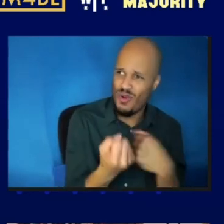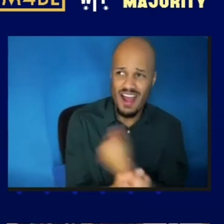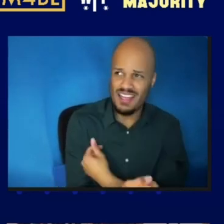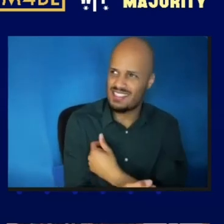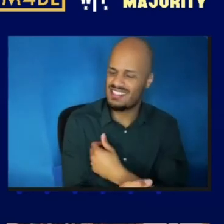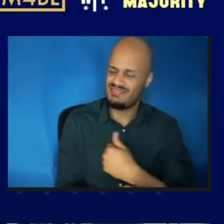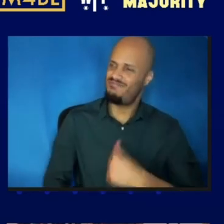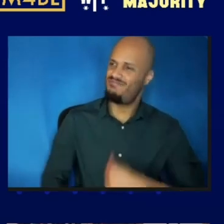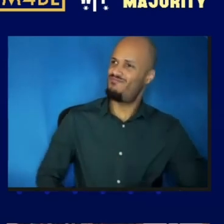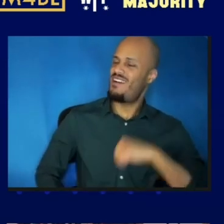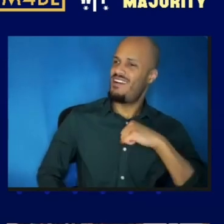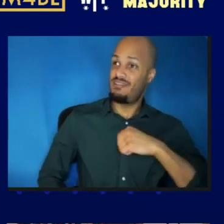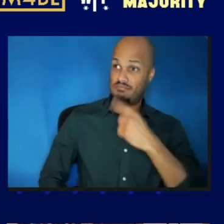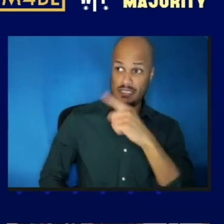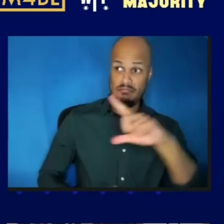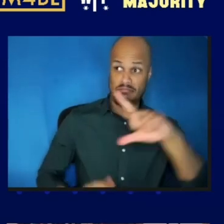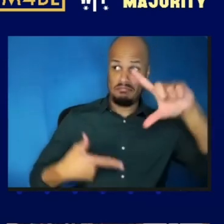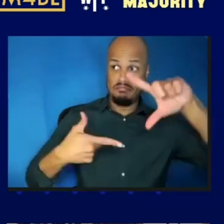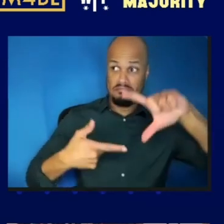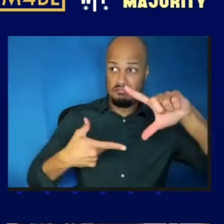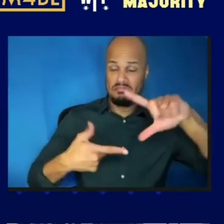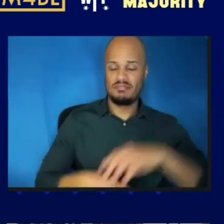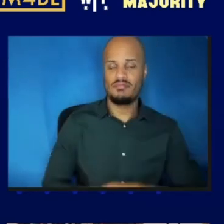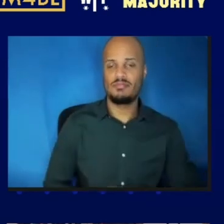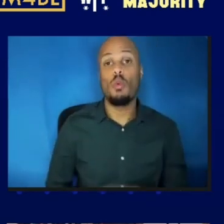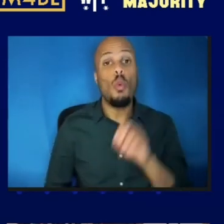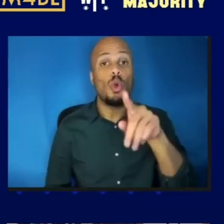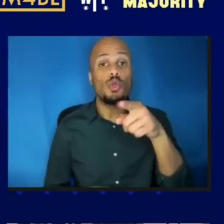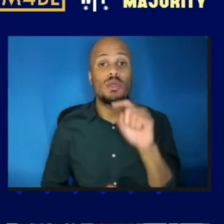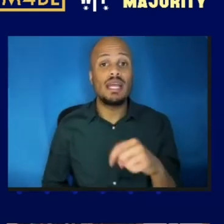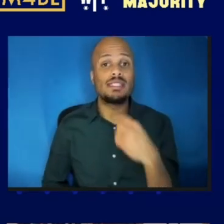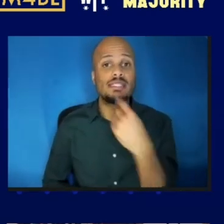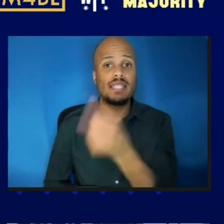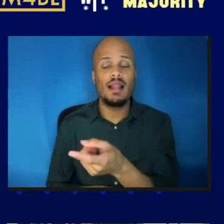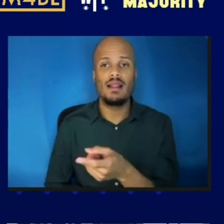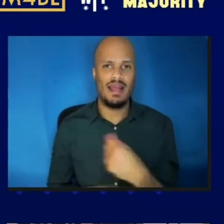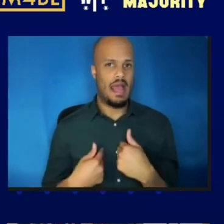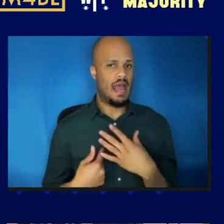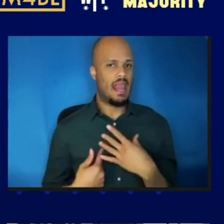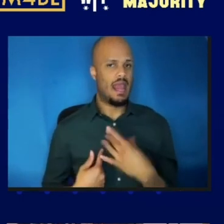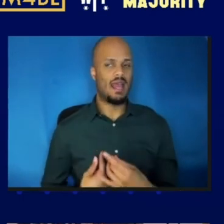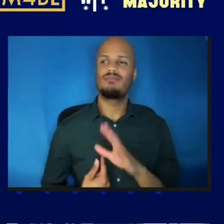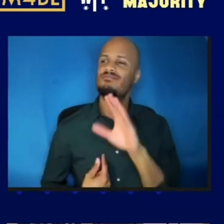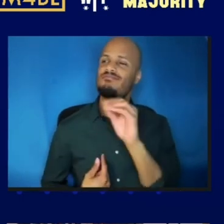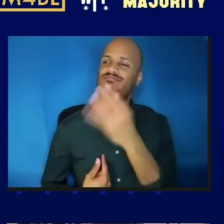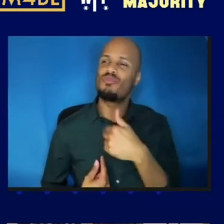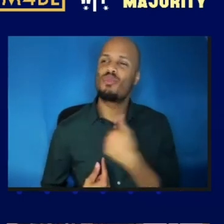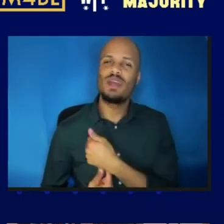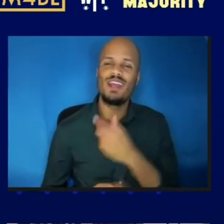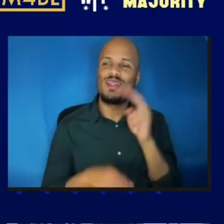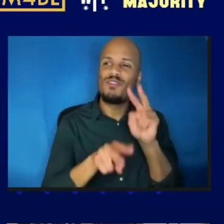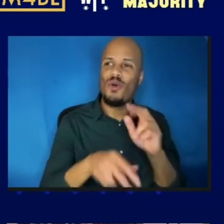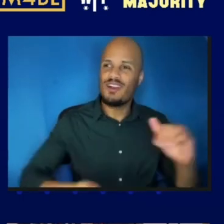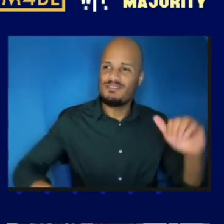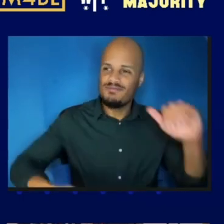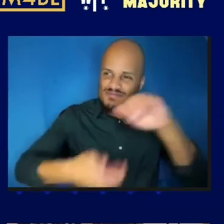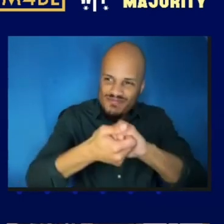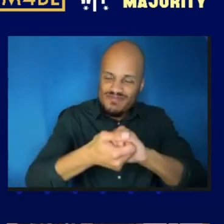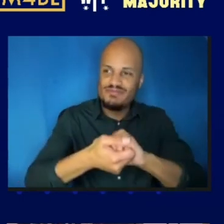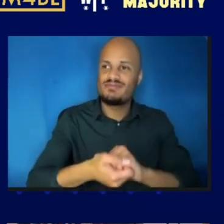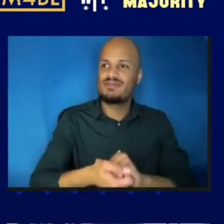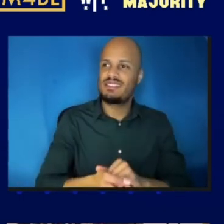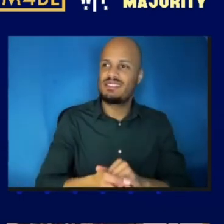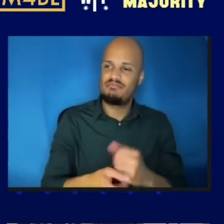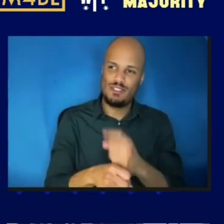that. And you can also say, I like to say, we look forward to working with you. We look forward to holding